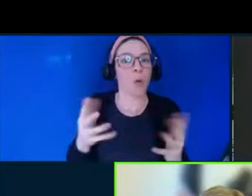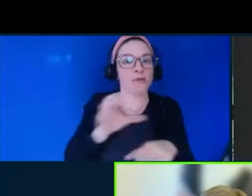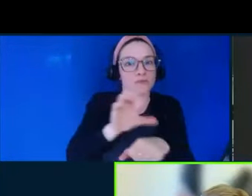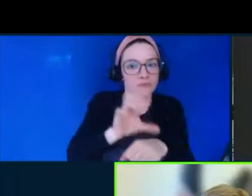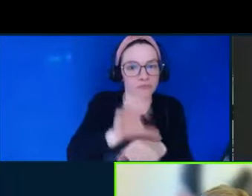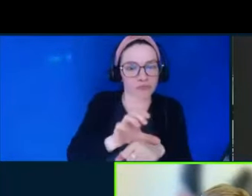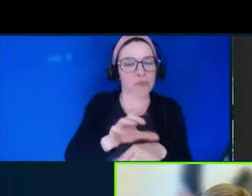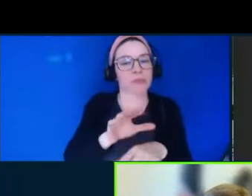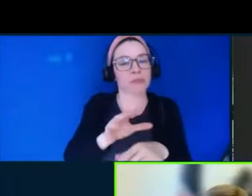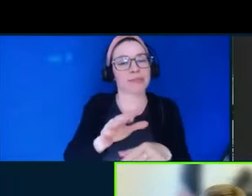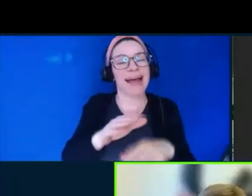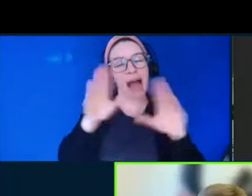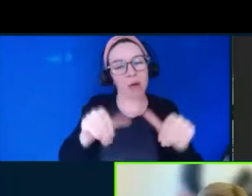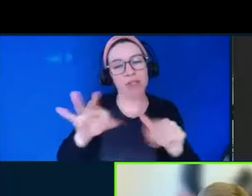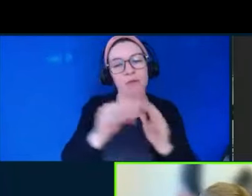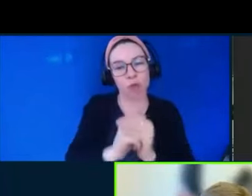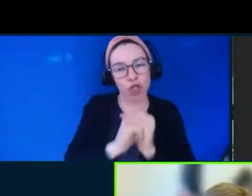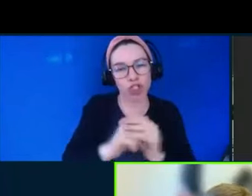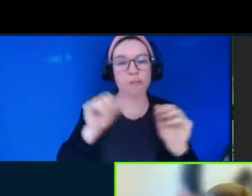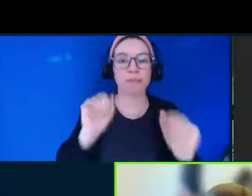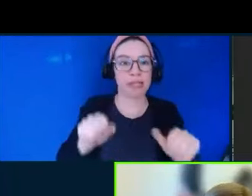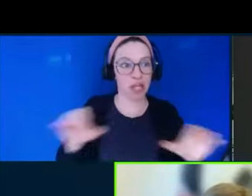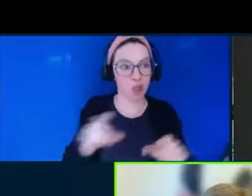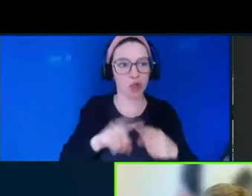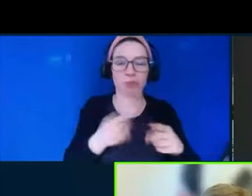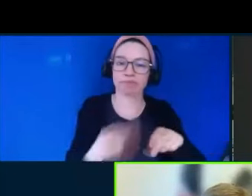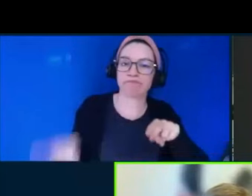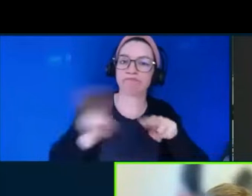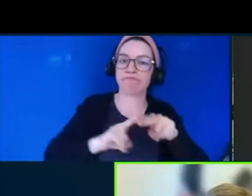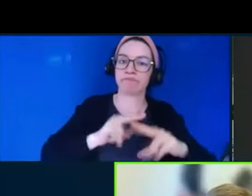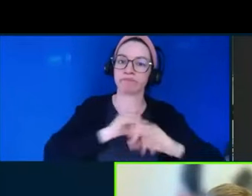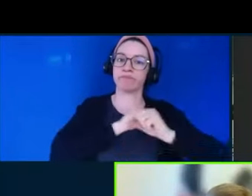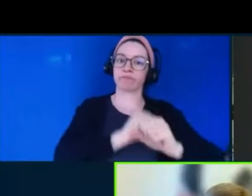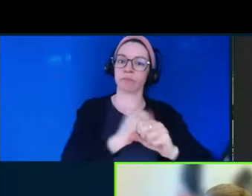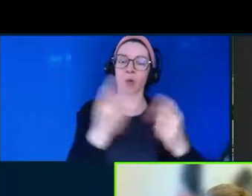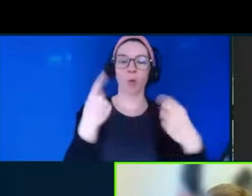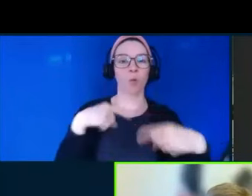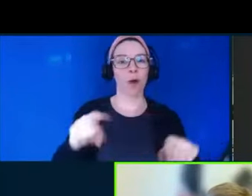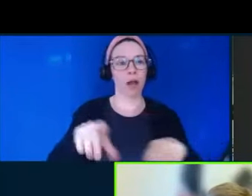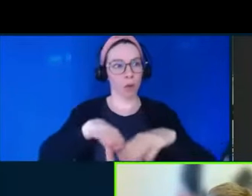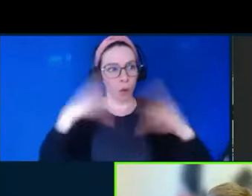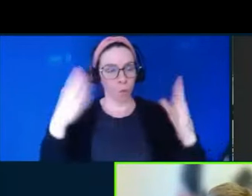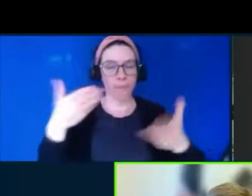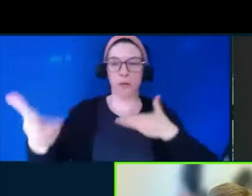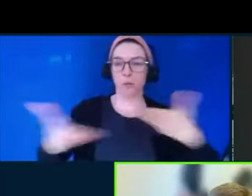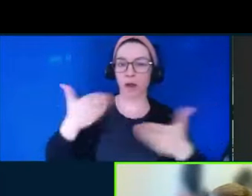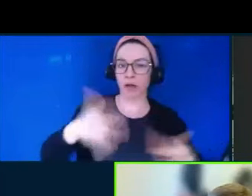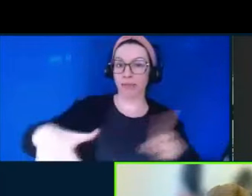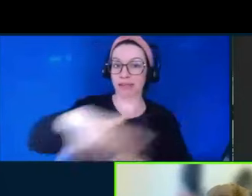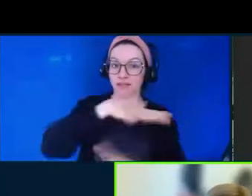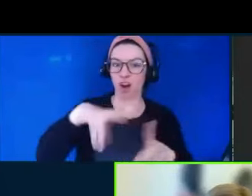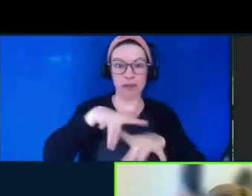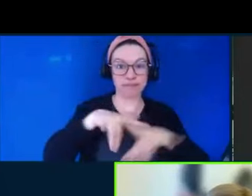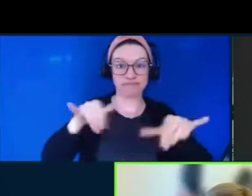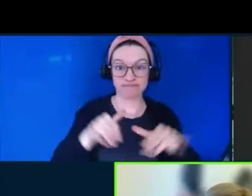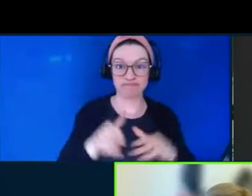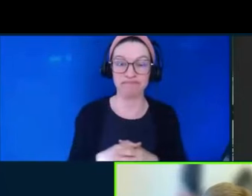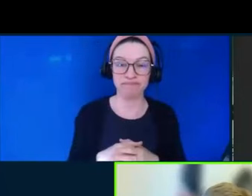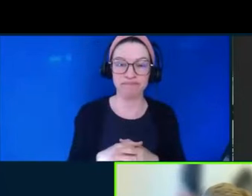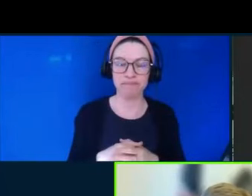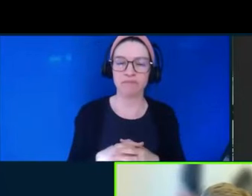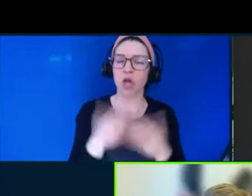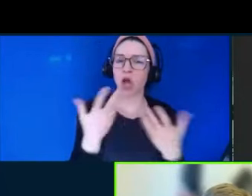faith-based organizations can take to increase security while sustaining an open and welcoming environment. And as we've